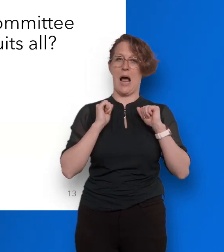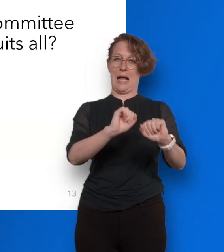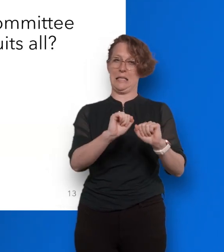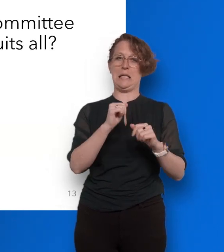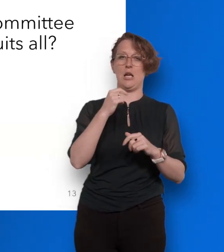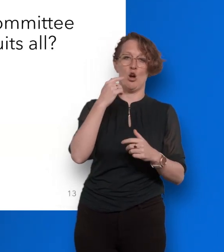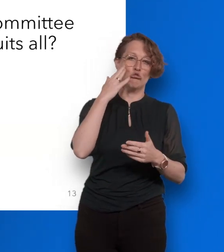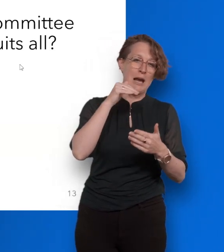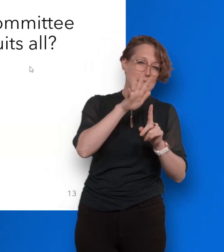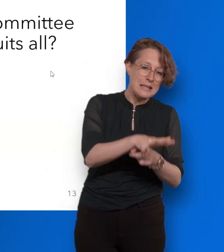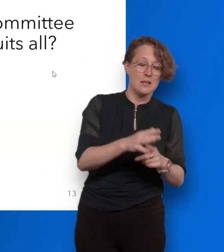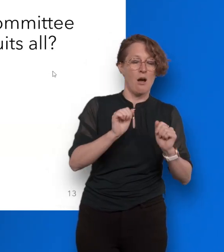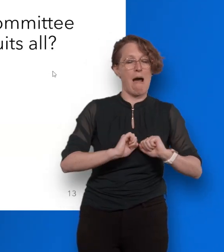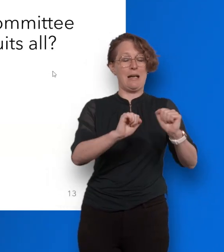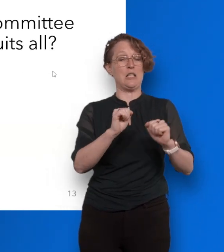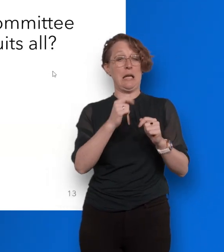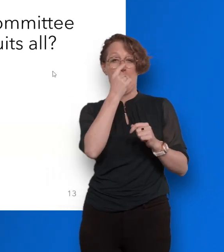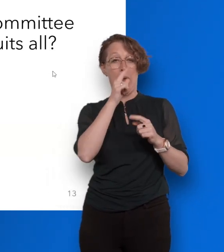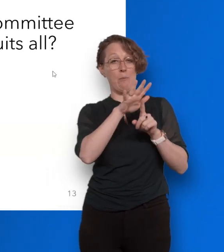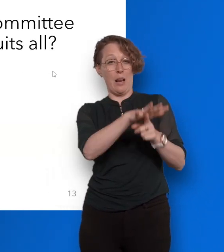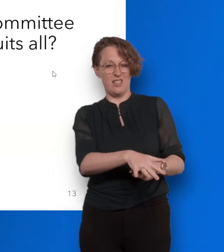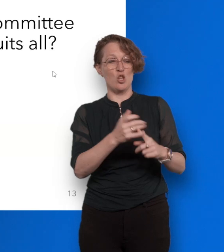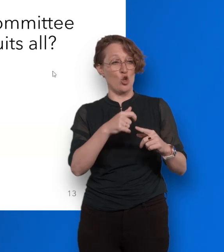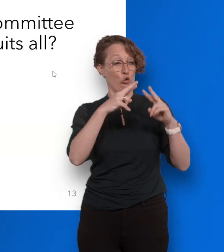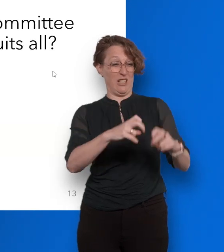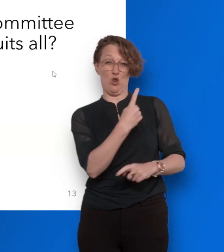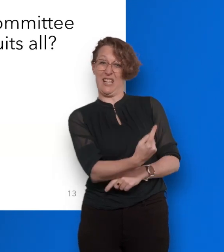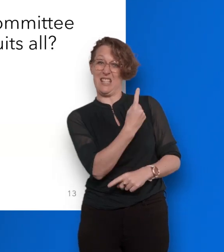and some might be on the other end of the spectrum, kind of doing more kind